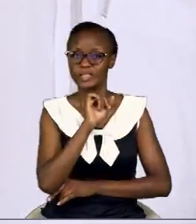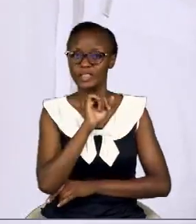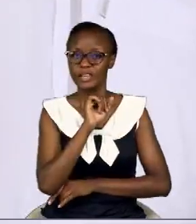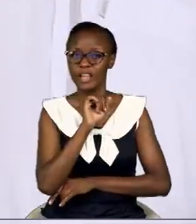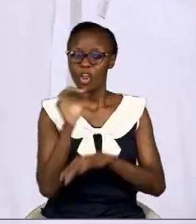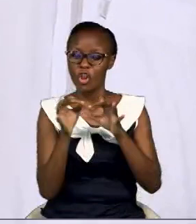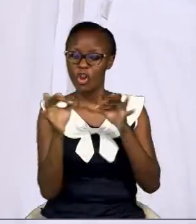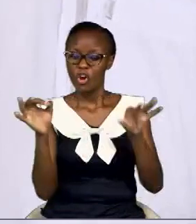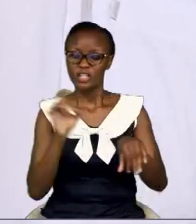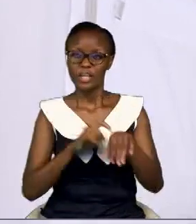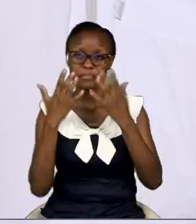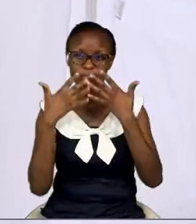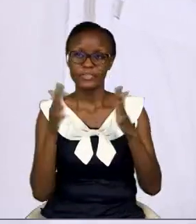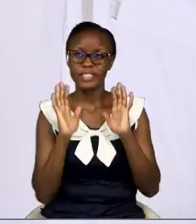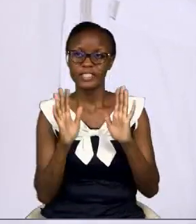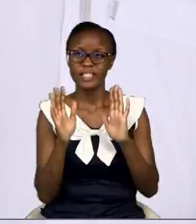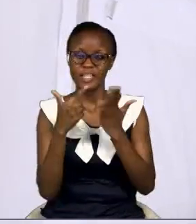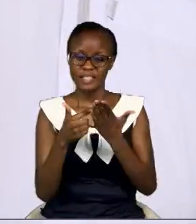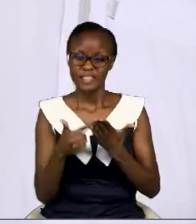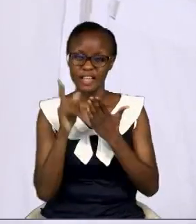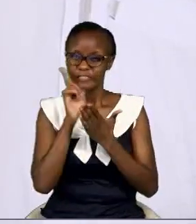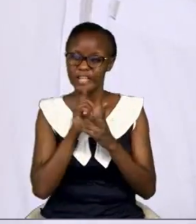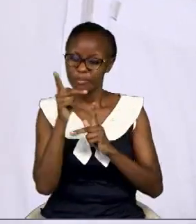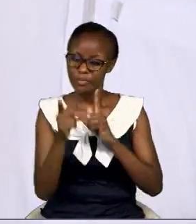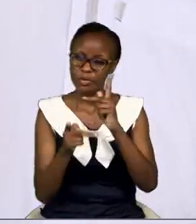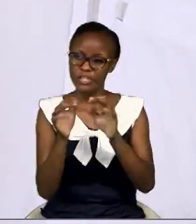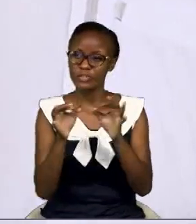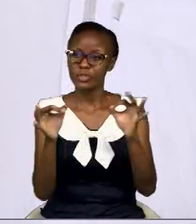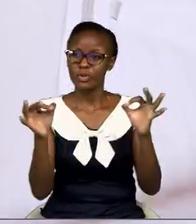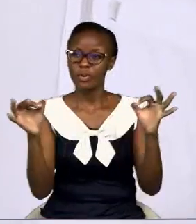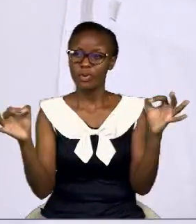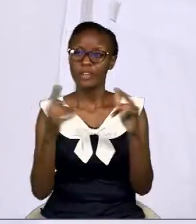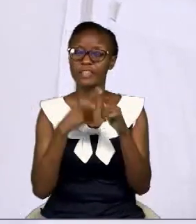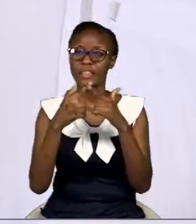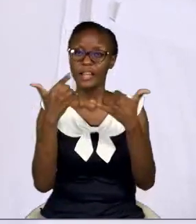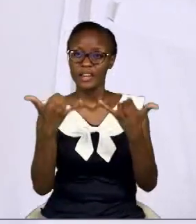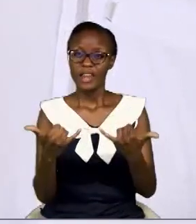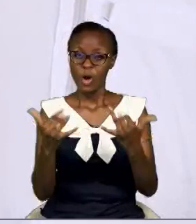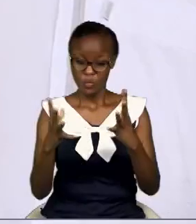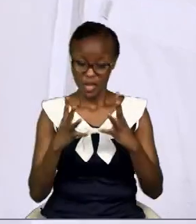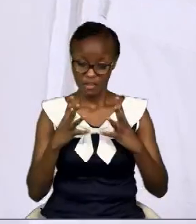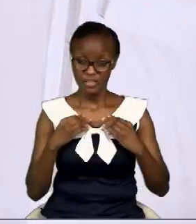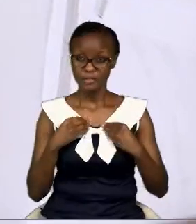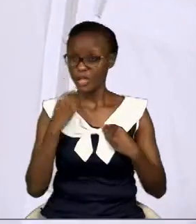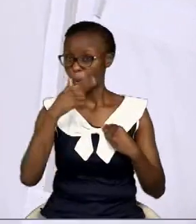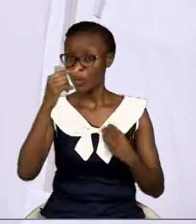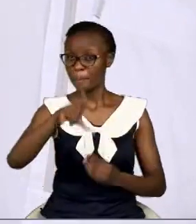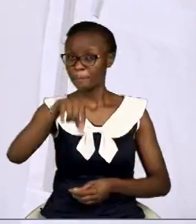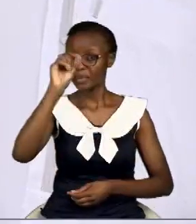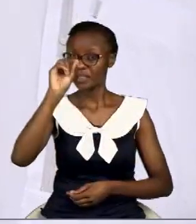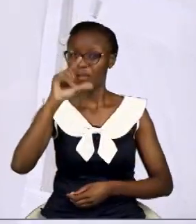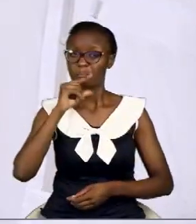duration, after having a lot of processes, finally we settled on our brother